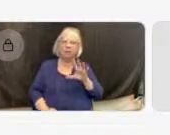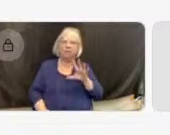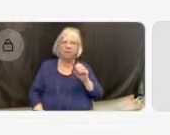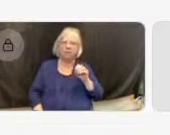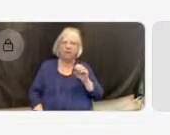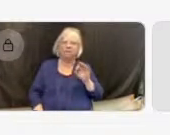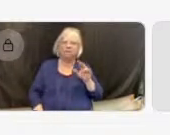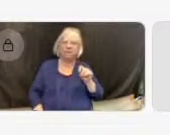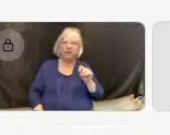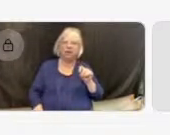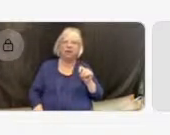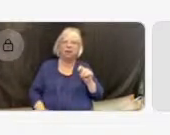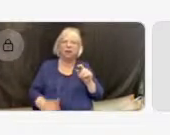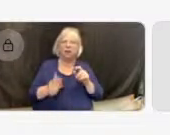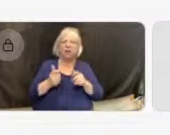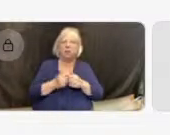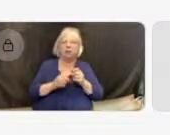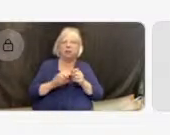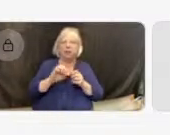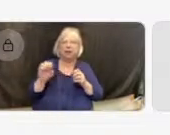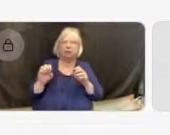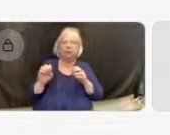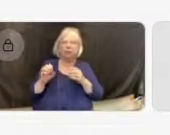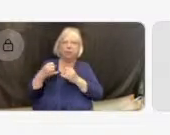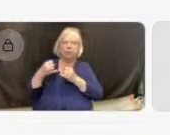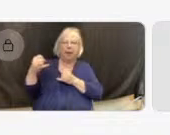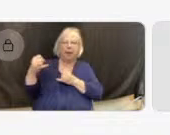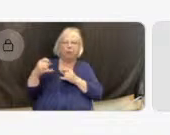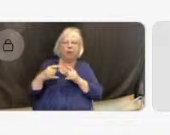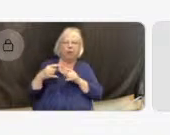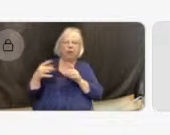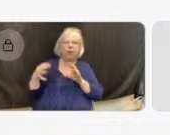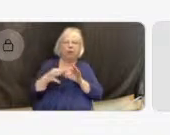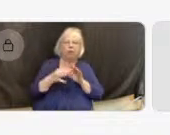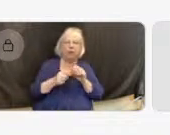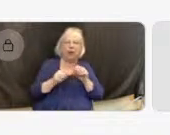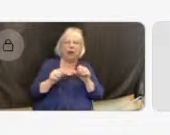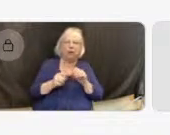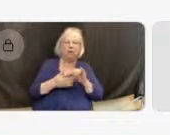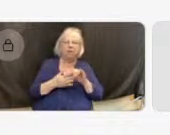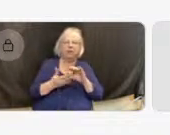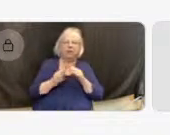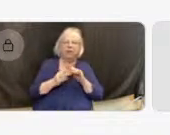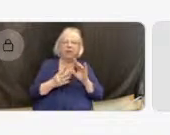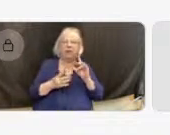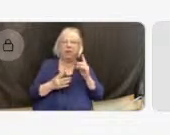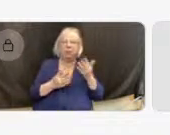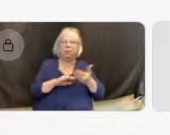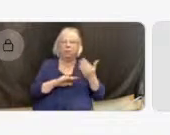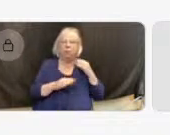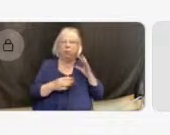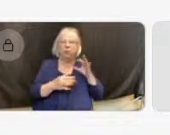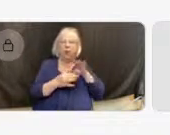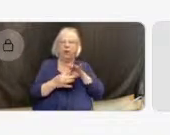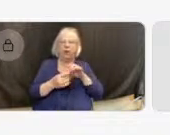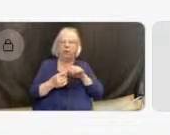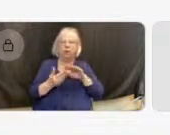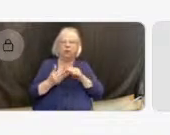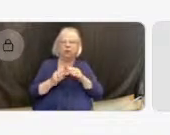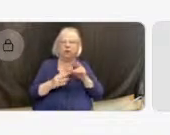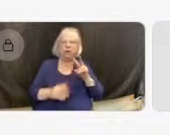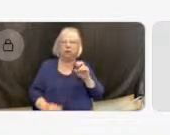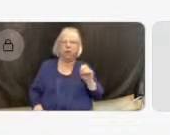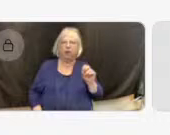its most extreme eastern boundary to an area of the city that was annexed in 2003.